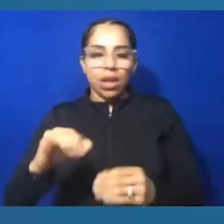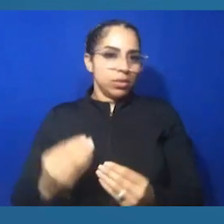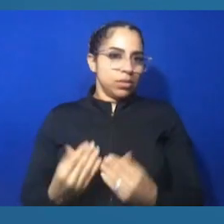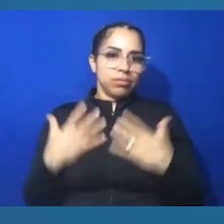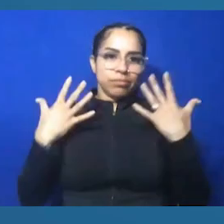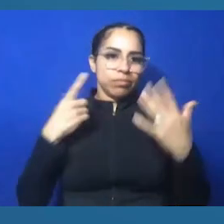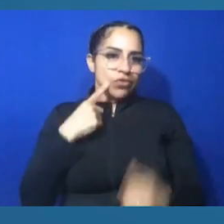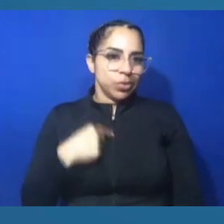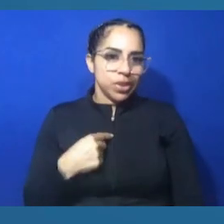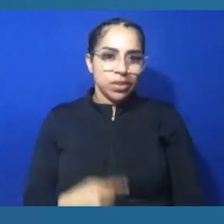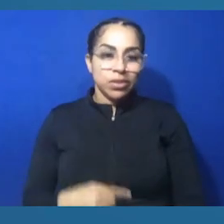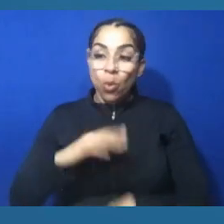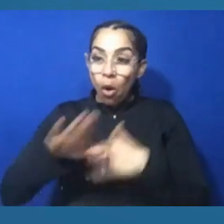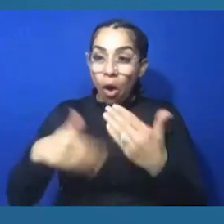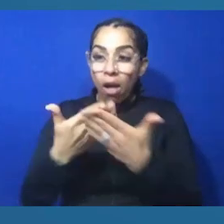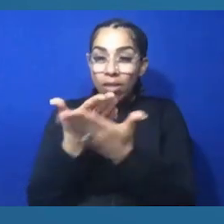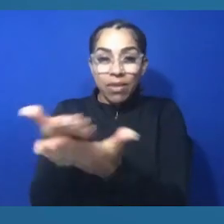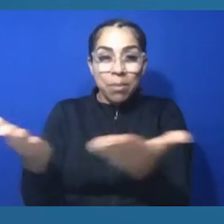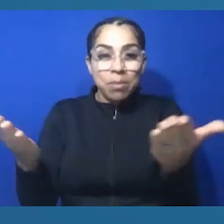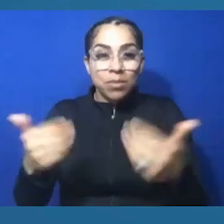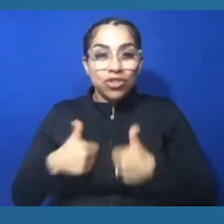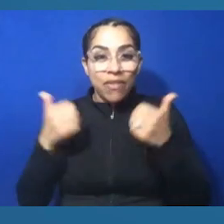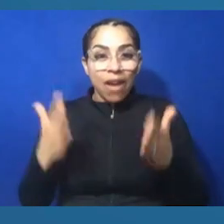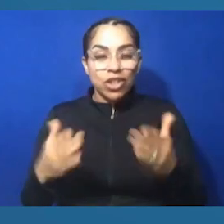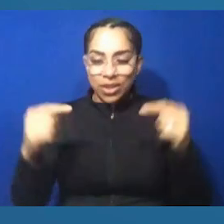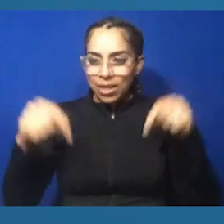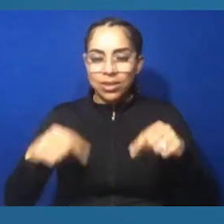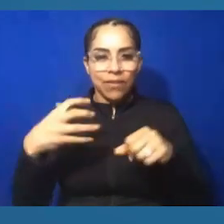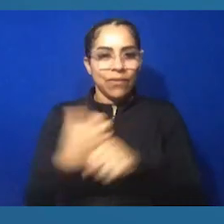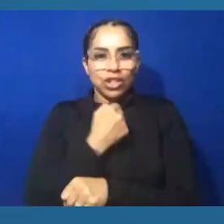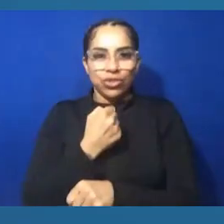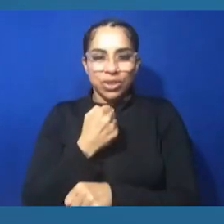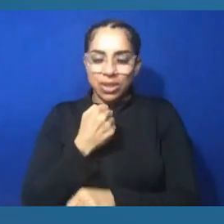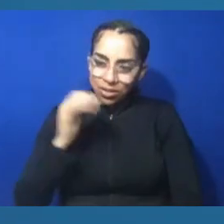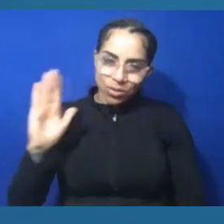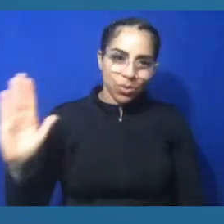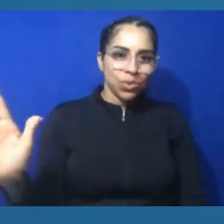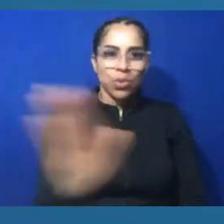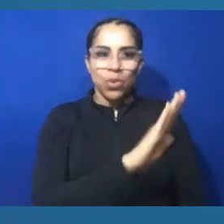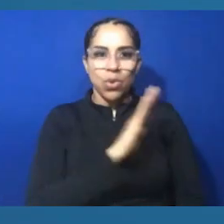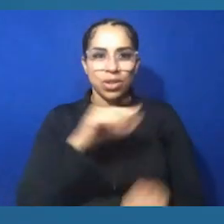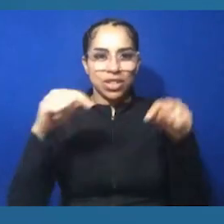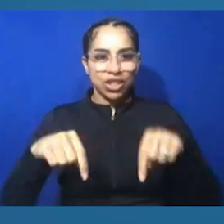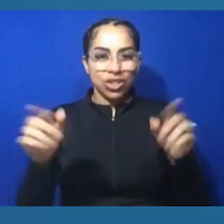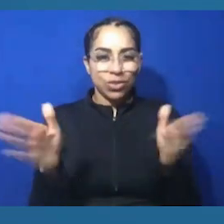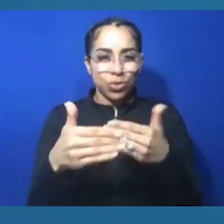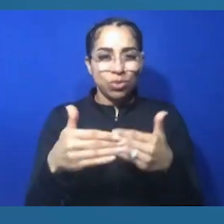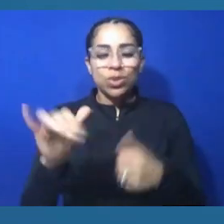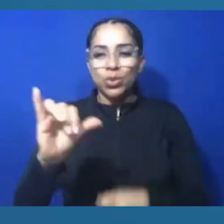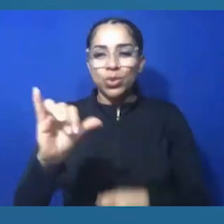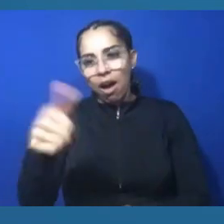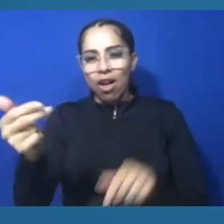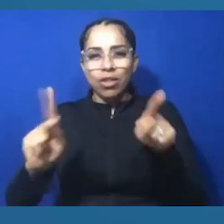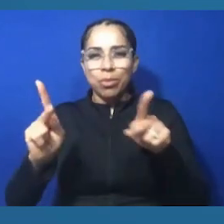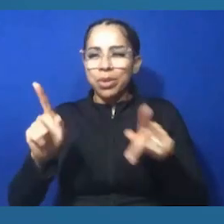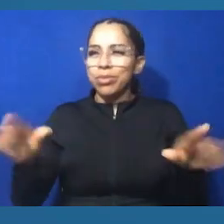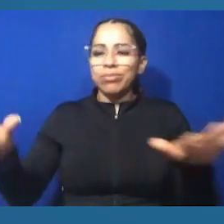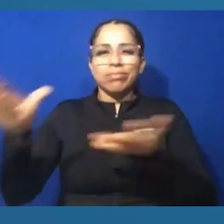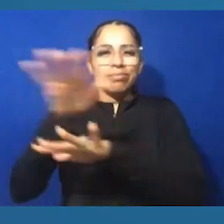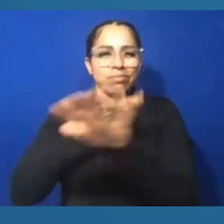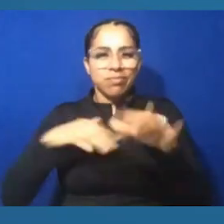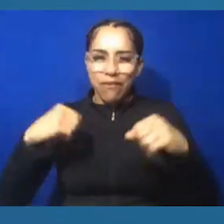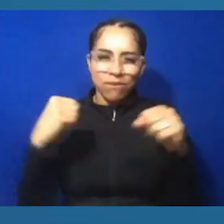them, this victory belongs to everyone in this room and everyone out there who fought so hard for this. Give yourselves a round of